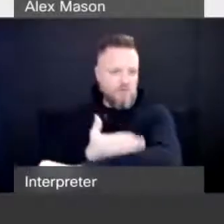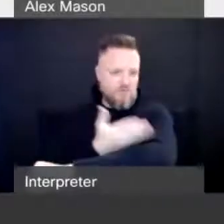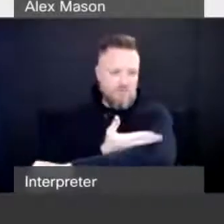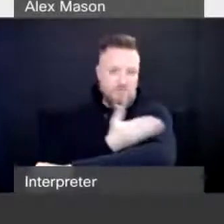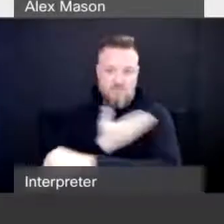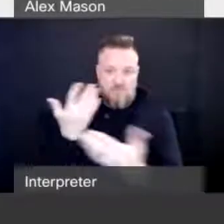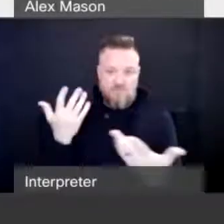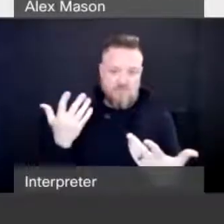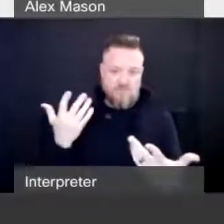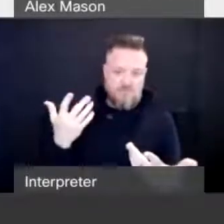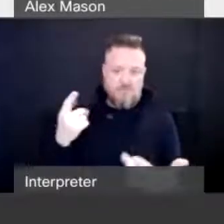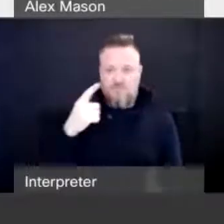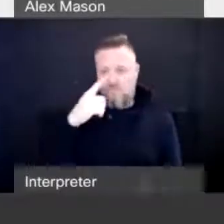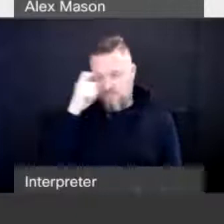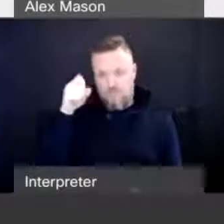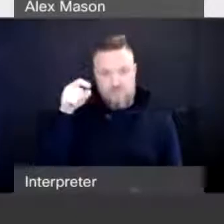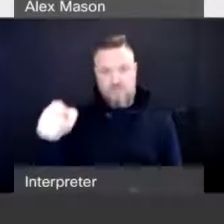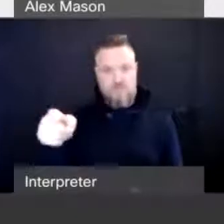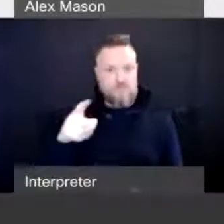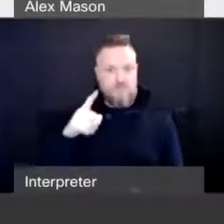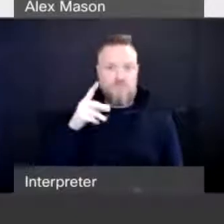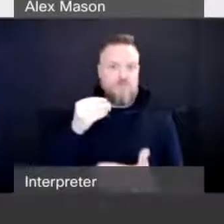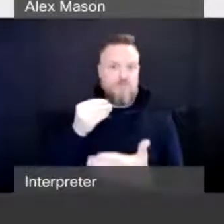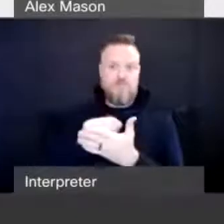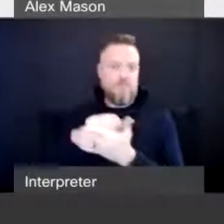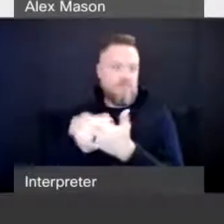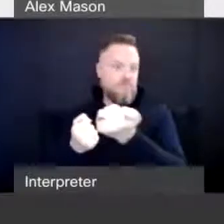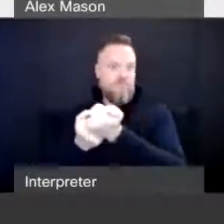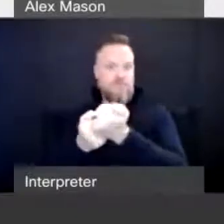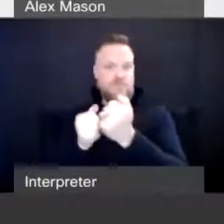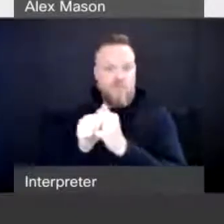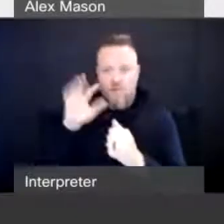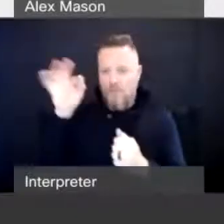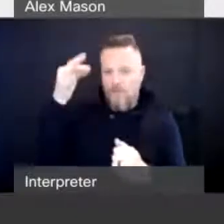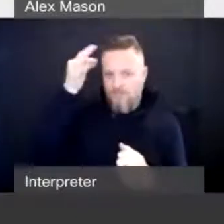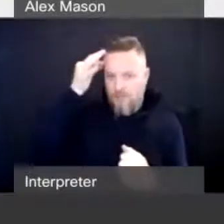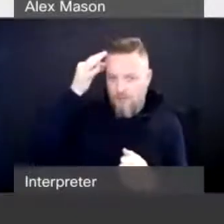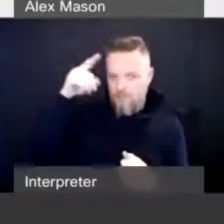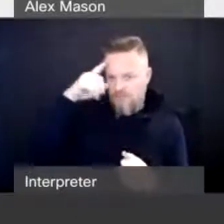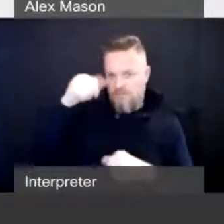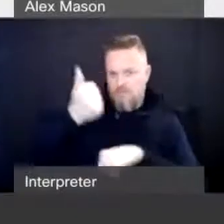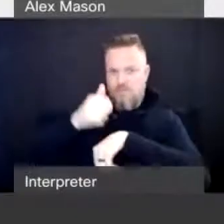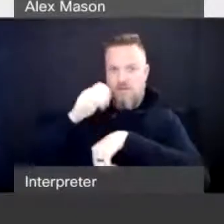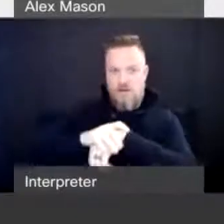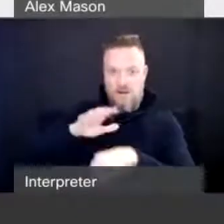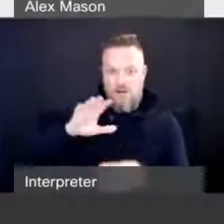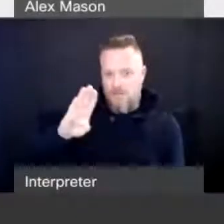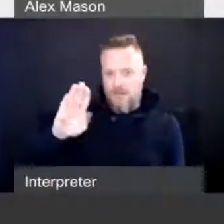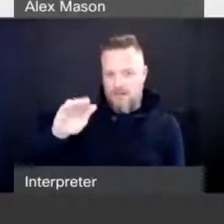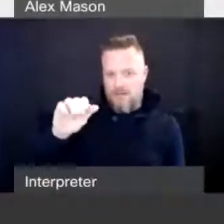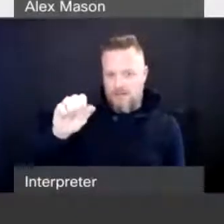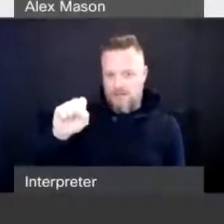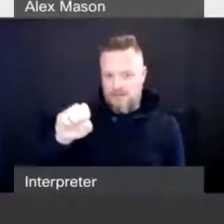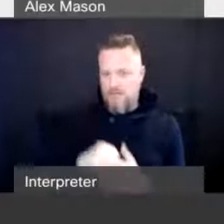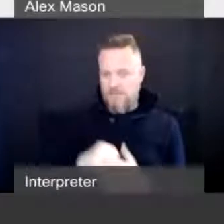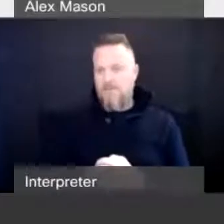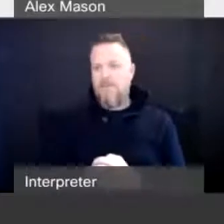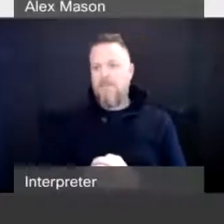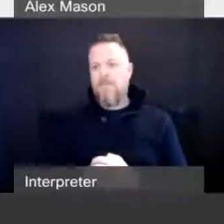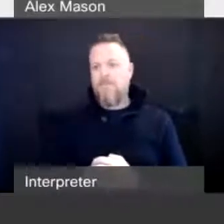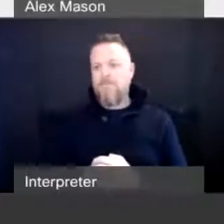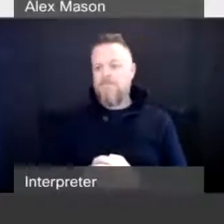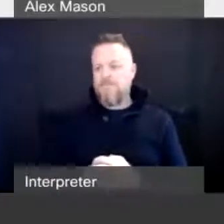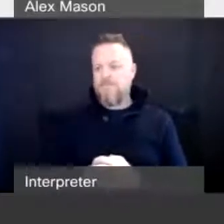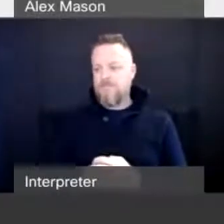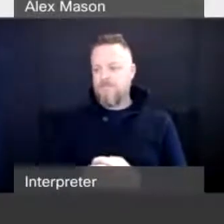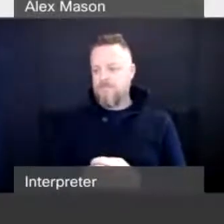because they're obviously heavily funded through the federal government, given that they're on the base. And so what's happened,